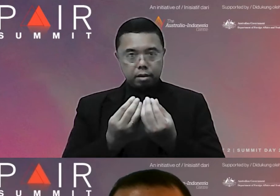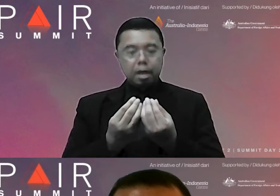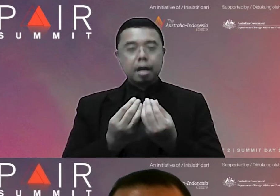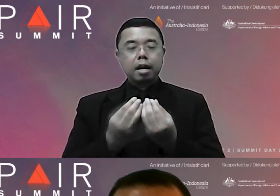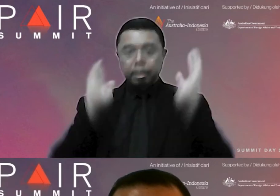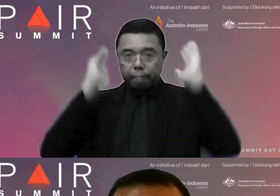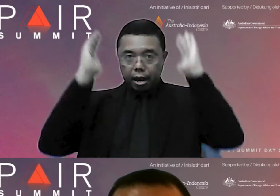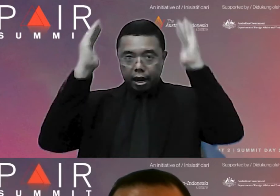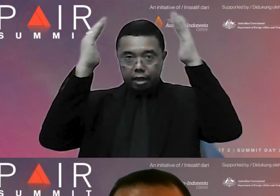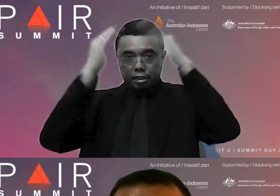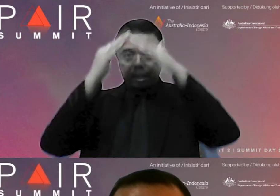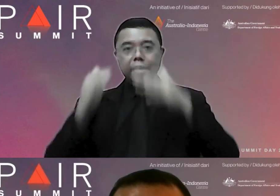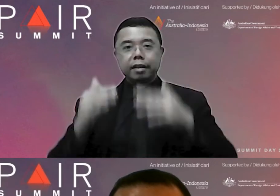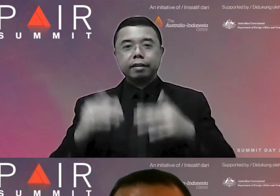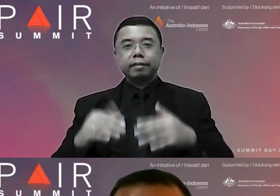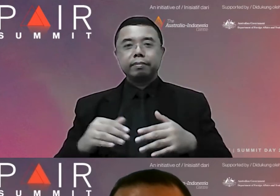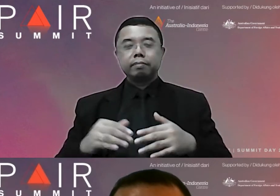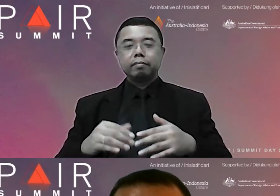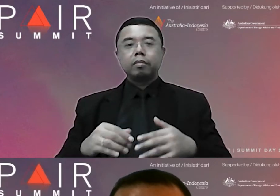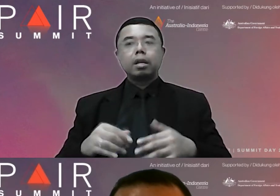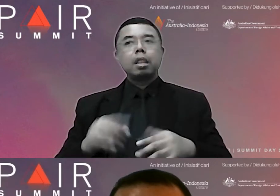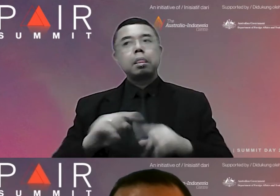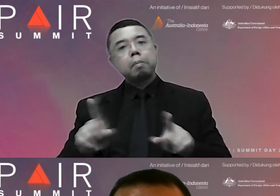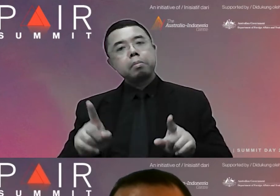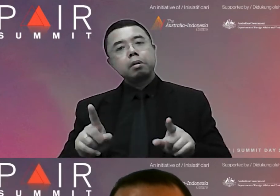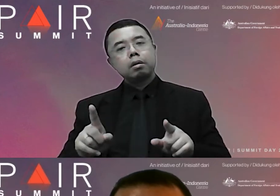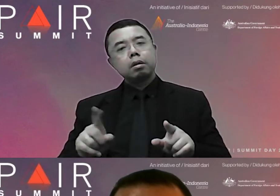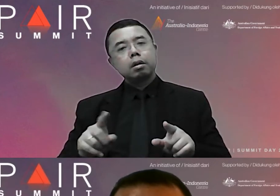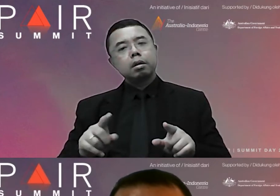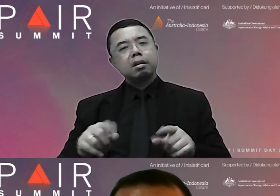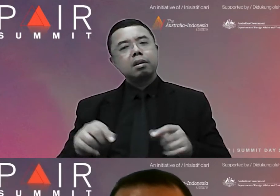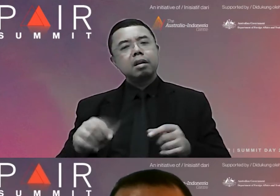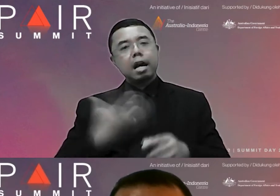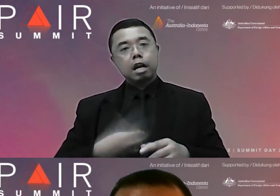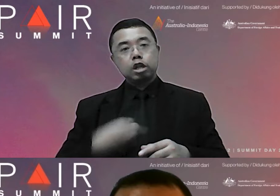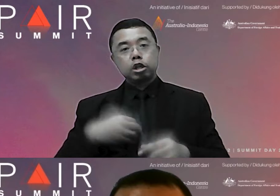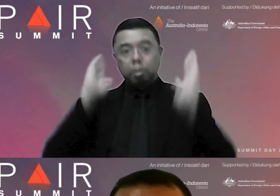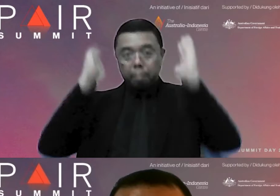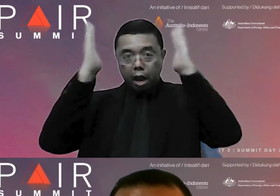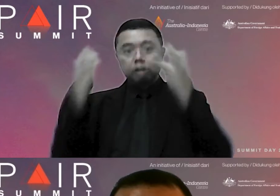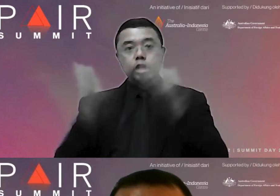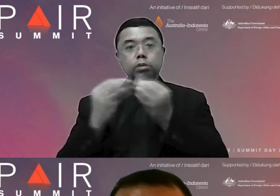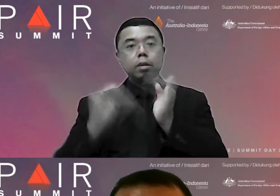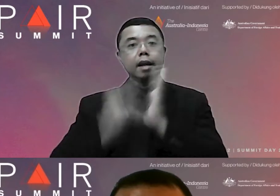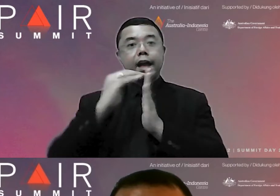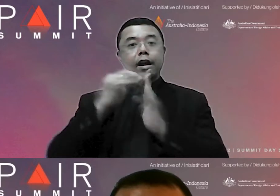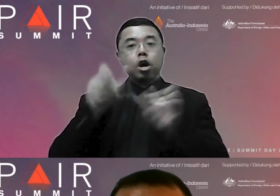And yet the risk perception in Makassar was much higher. So the people of Makassar perceived that they were at higher